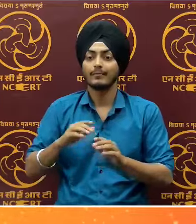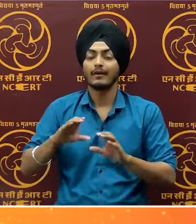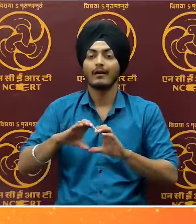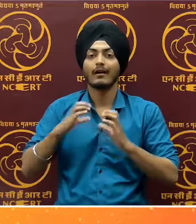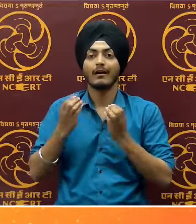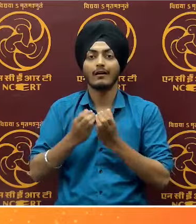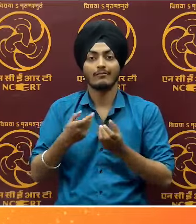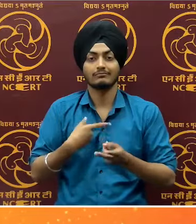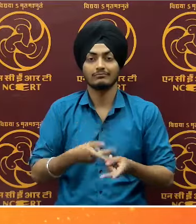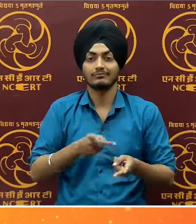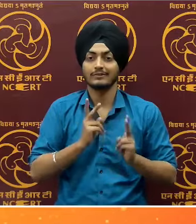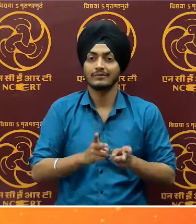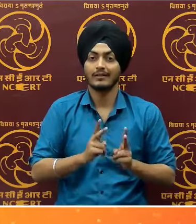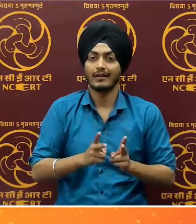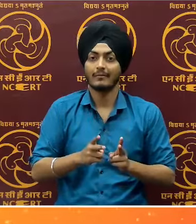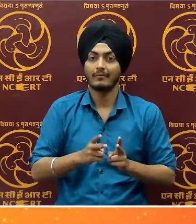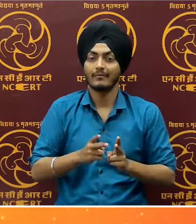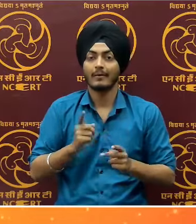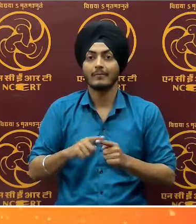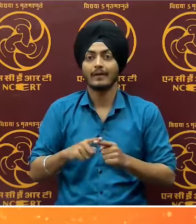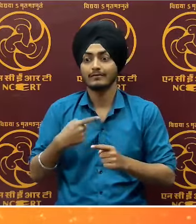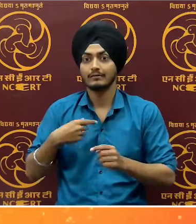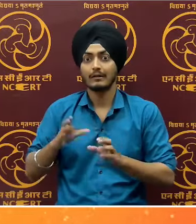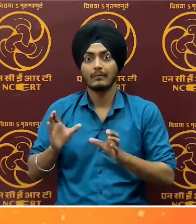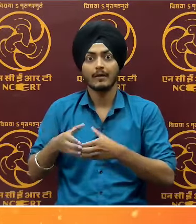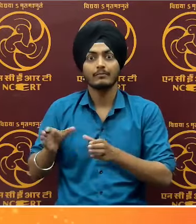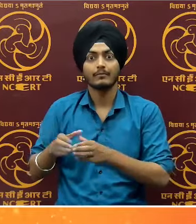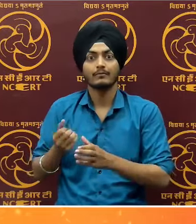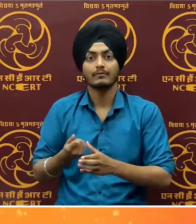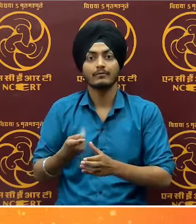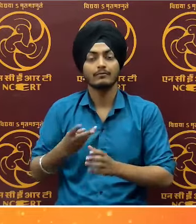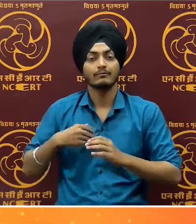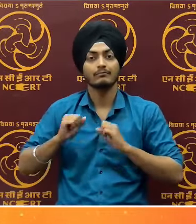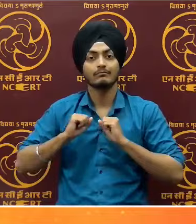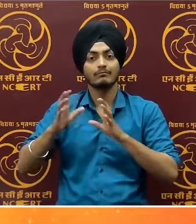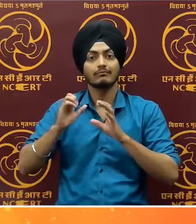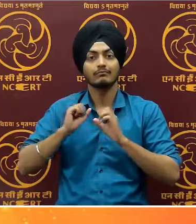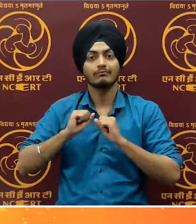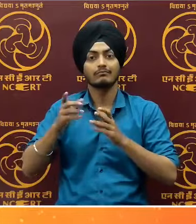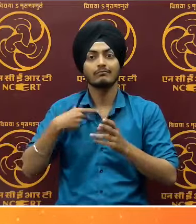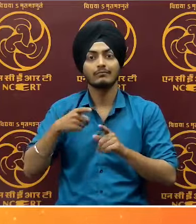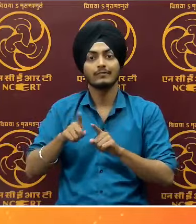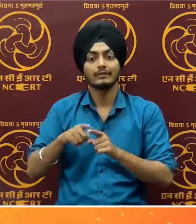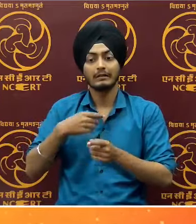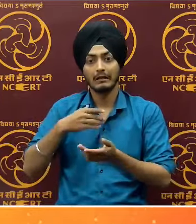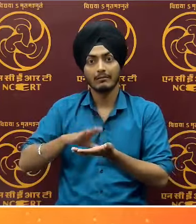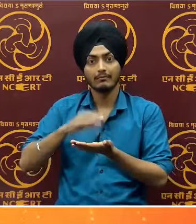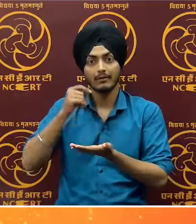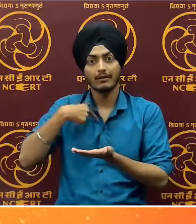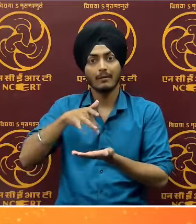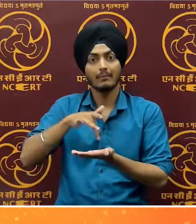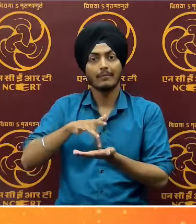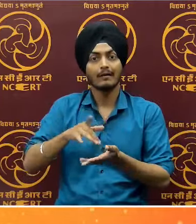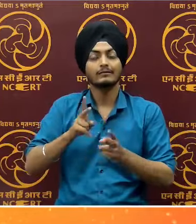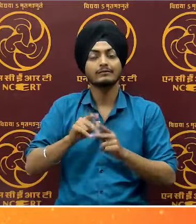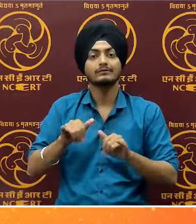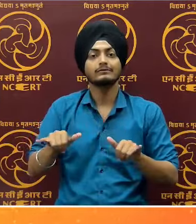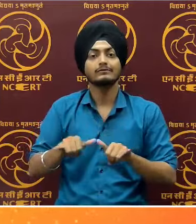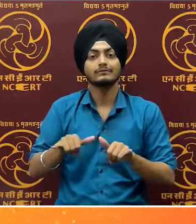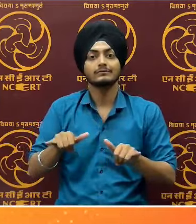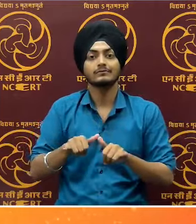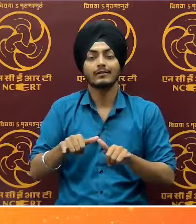stable, same, but more number of batches, more number of hours of learning from the same place. So, multiple cropping